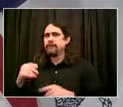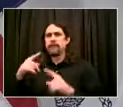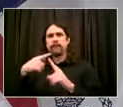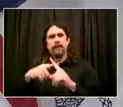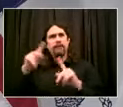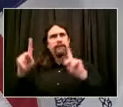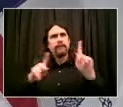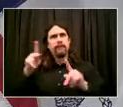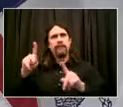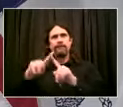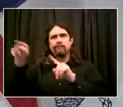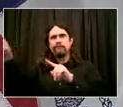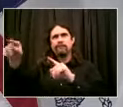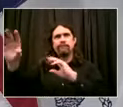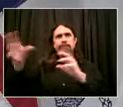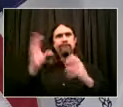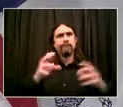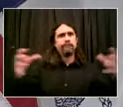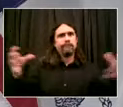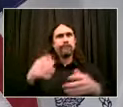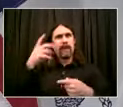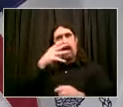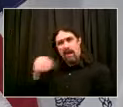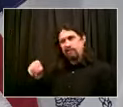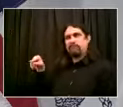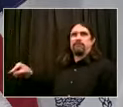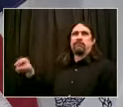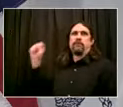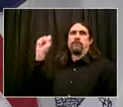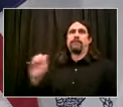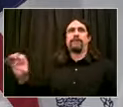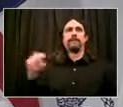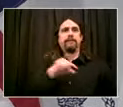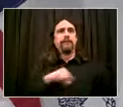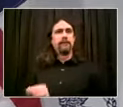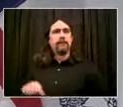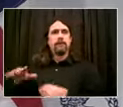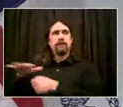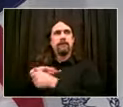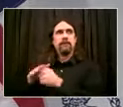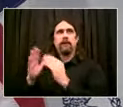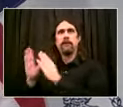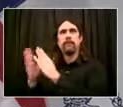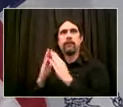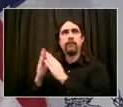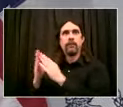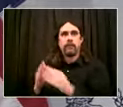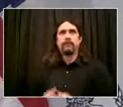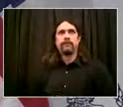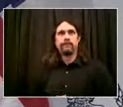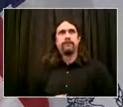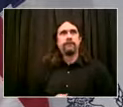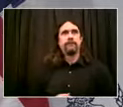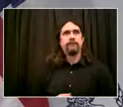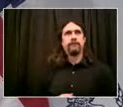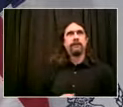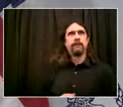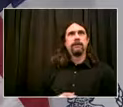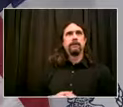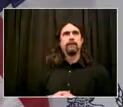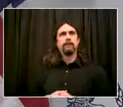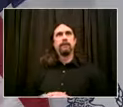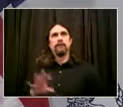communities. The one thing, Borough President, I would contest potentially is your assumption that one borough might be better than another.